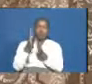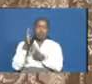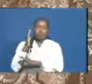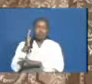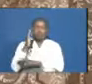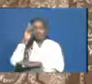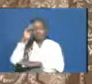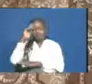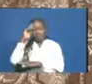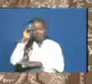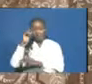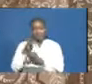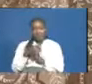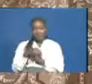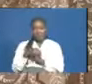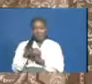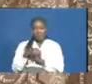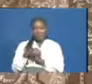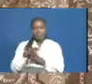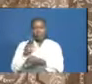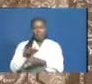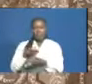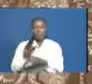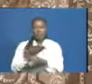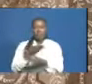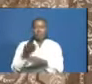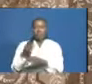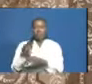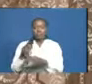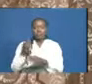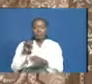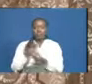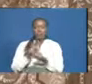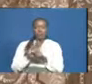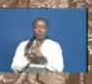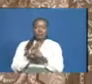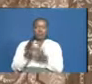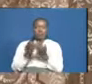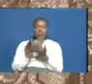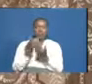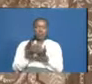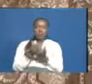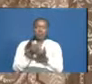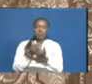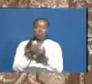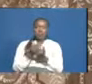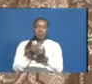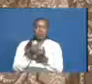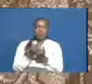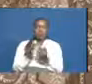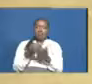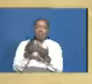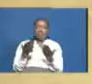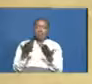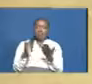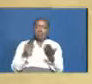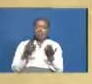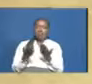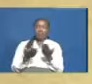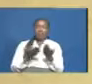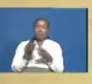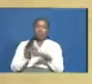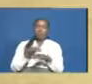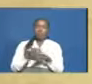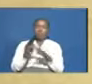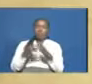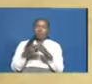reasons, being women, at least, you know, they needed a lot of care and all this. And that's how the Women's Service Corps started. But